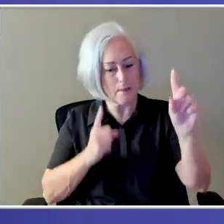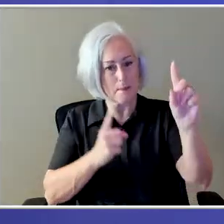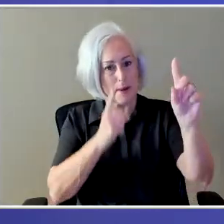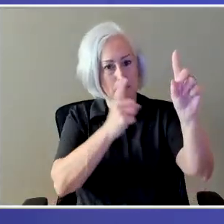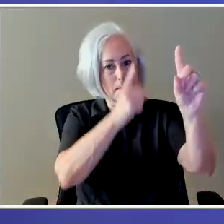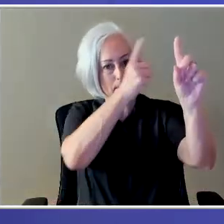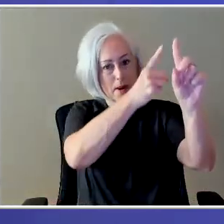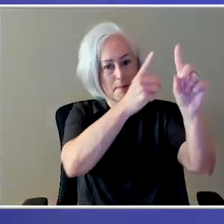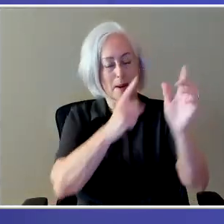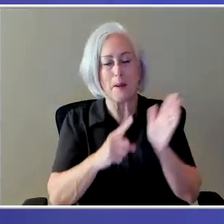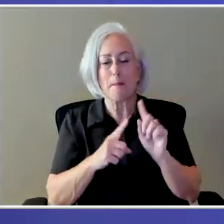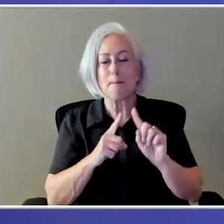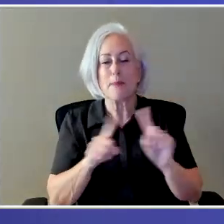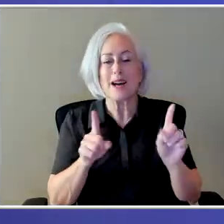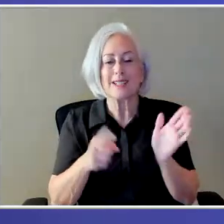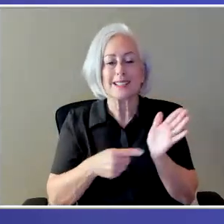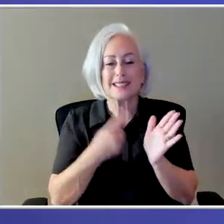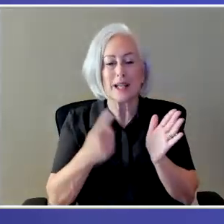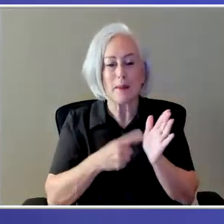have hurdles to go